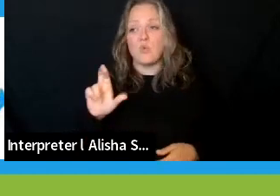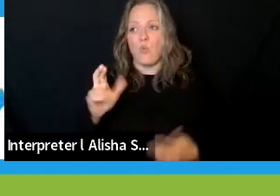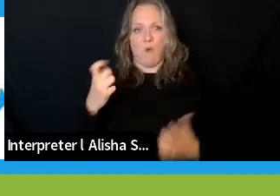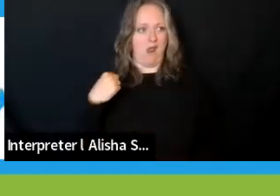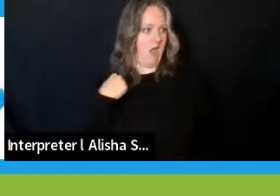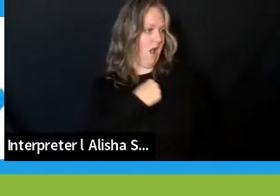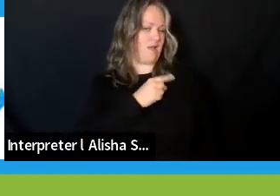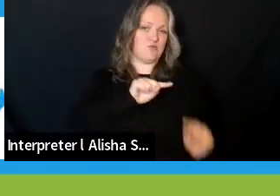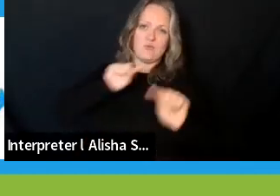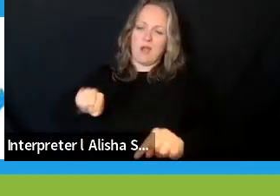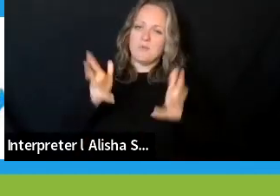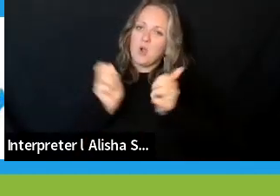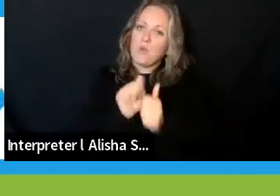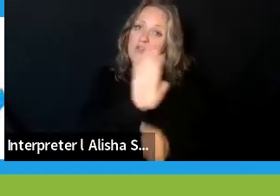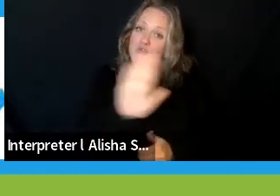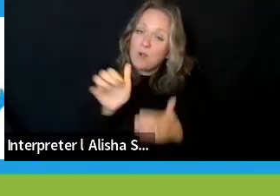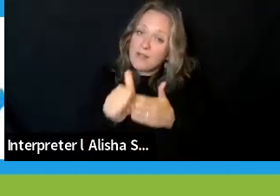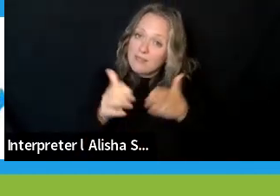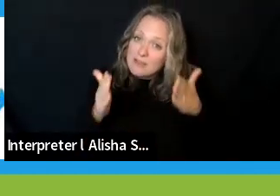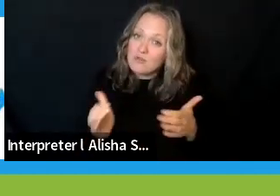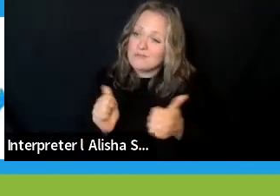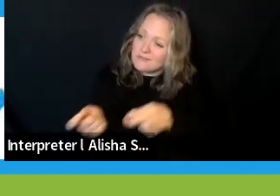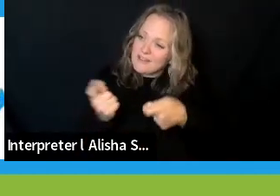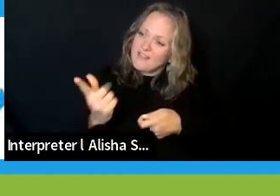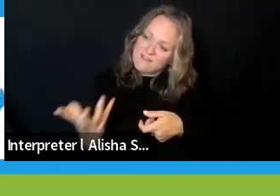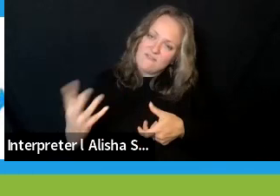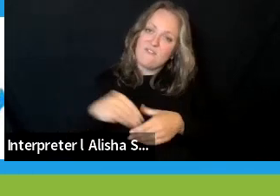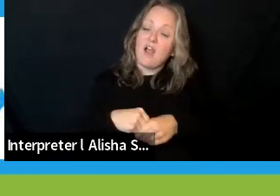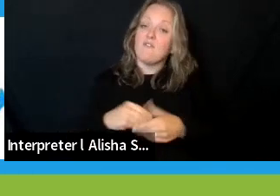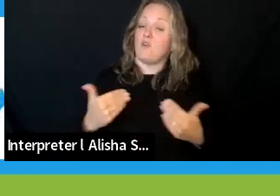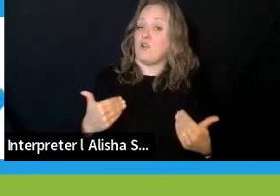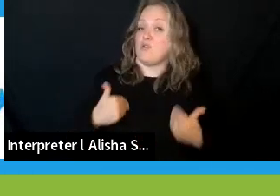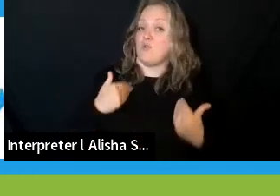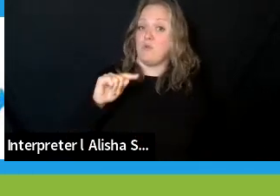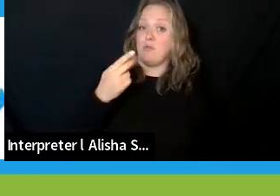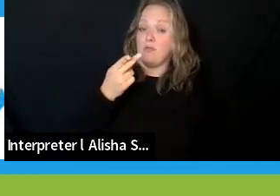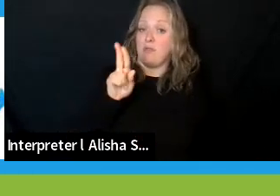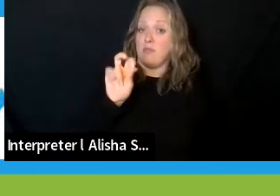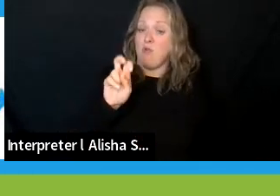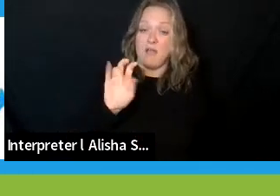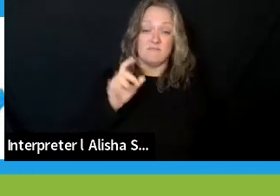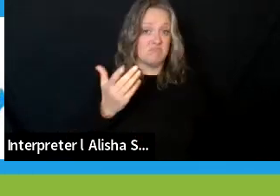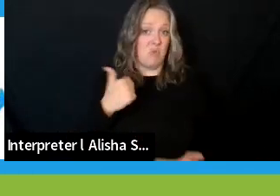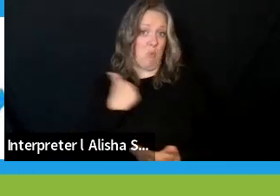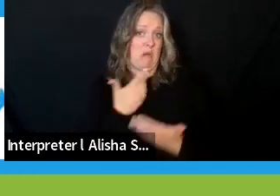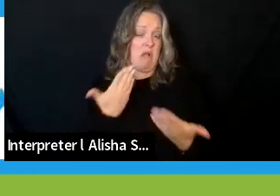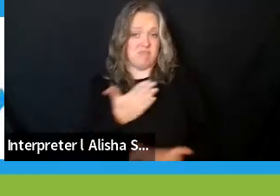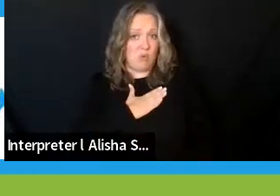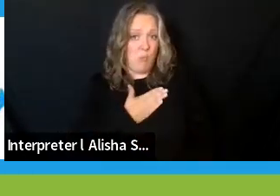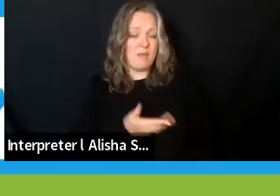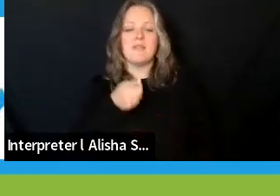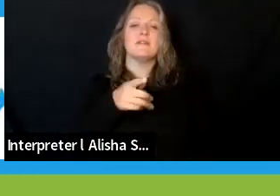your leaders about how to get involved with Youth Thrive, we're totally here for it. But it's a great way to continue to build resilience in young